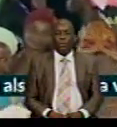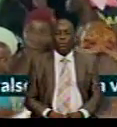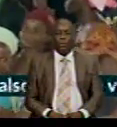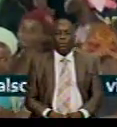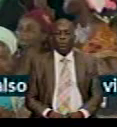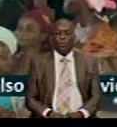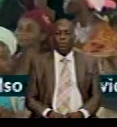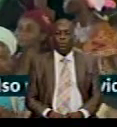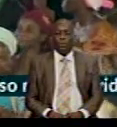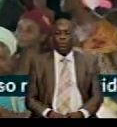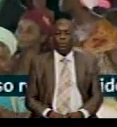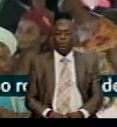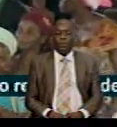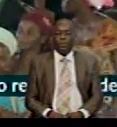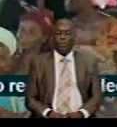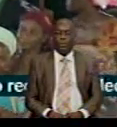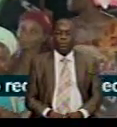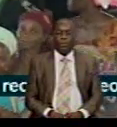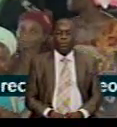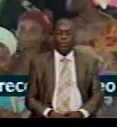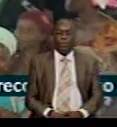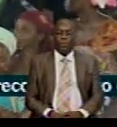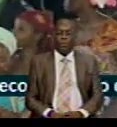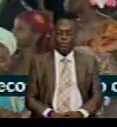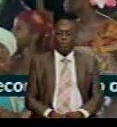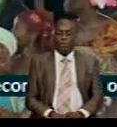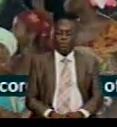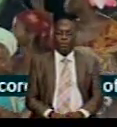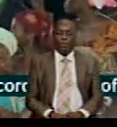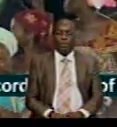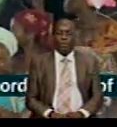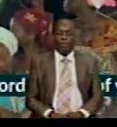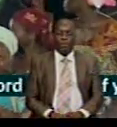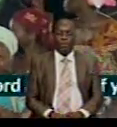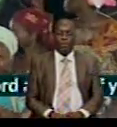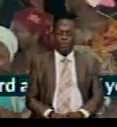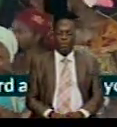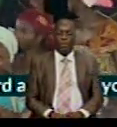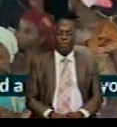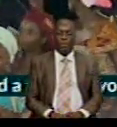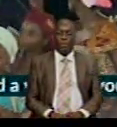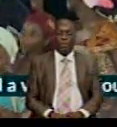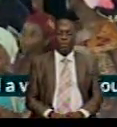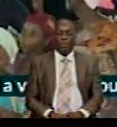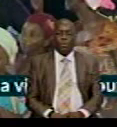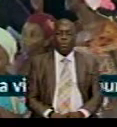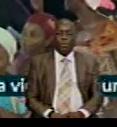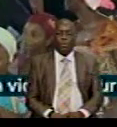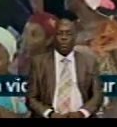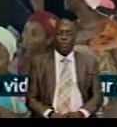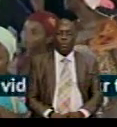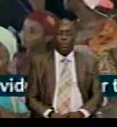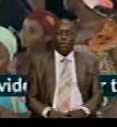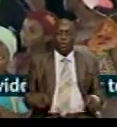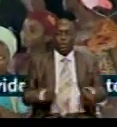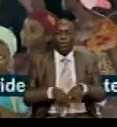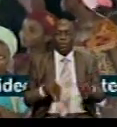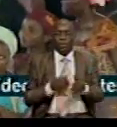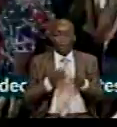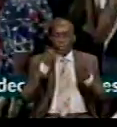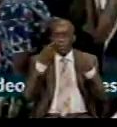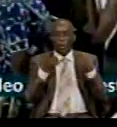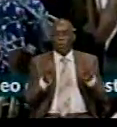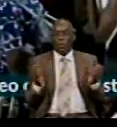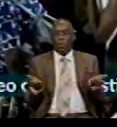I know as it is happening here, it's happening in Canada, it's happening in America, it's happening in Belgium, it's happening everywhere. Comme ça se produit